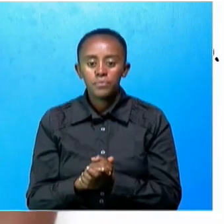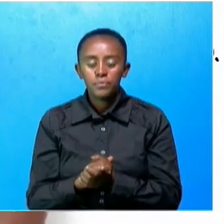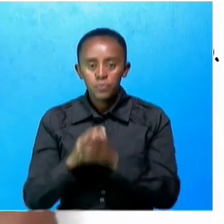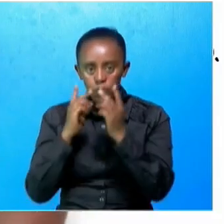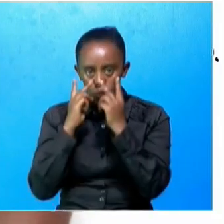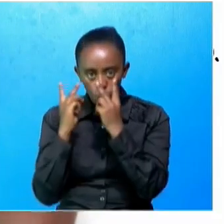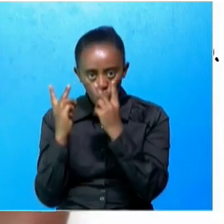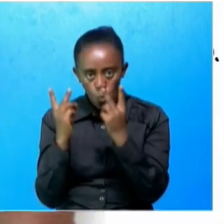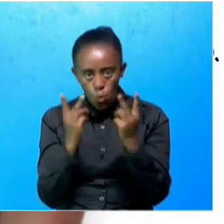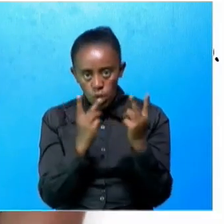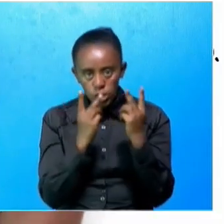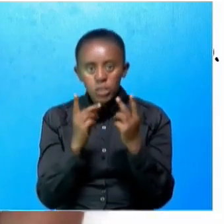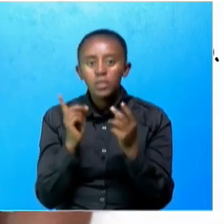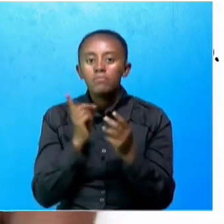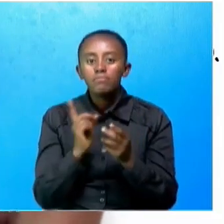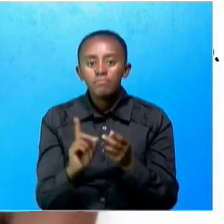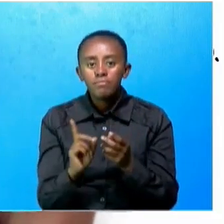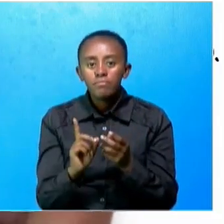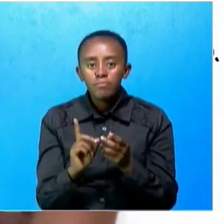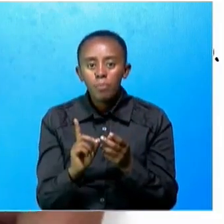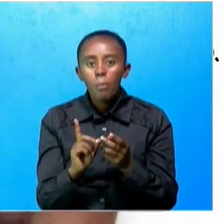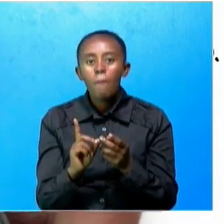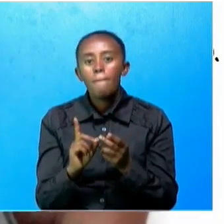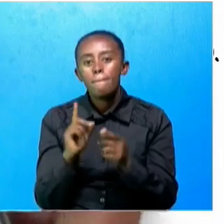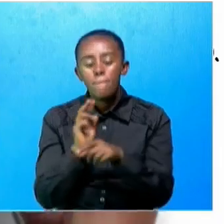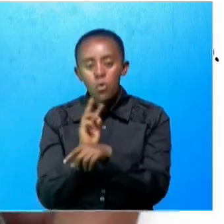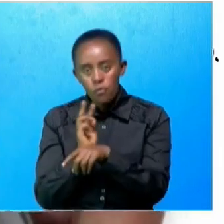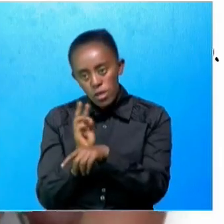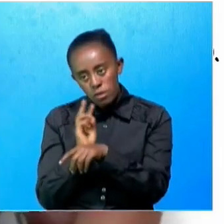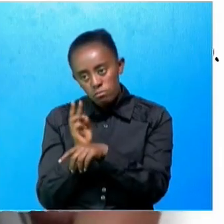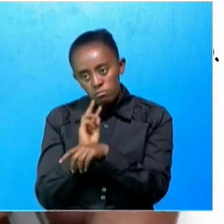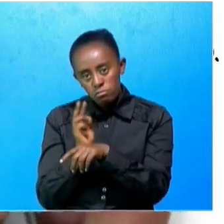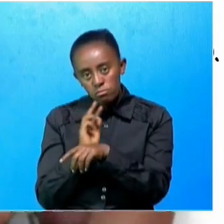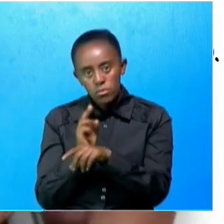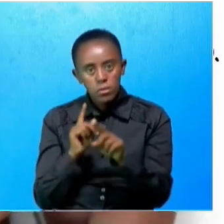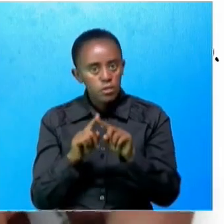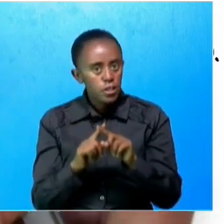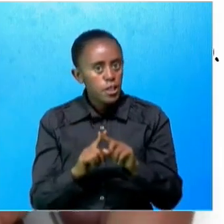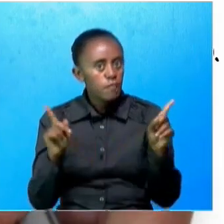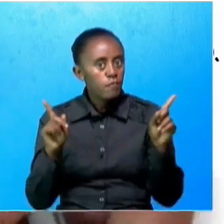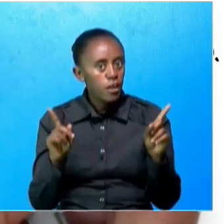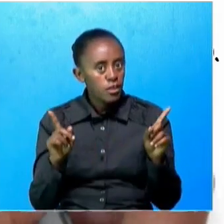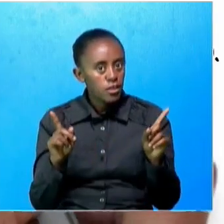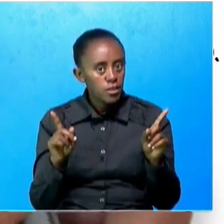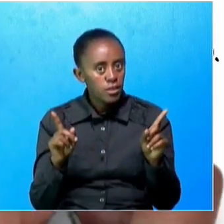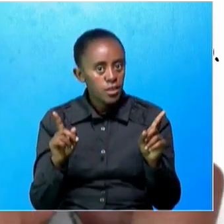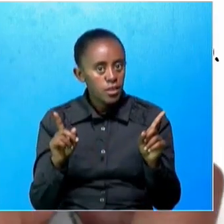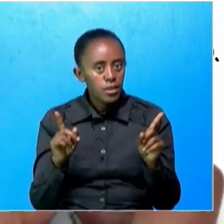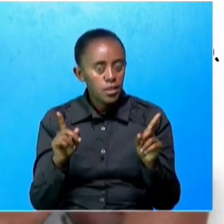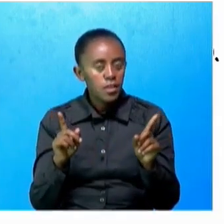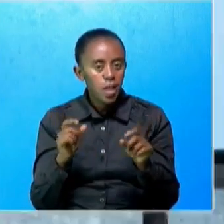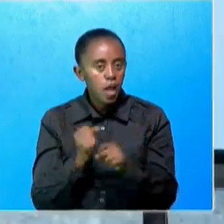watching what? Movie. Different actions.